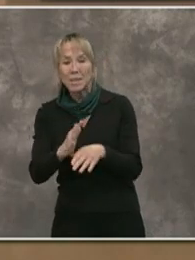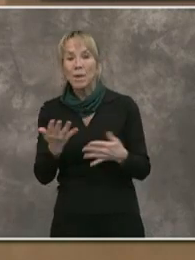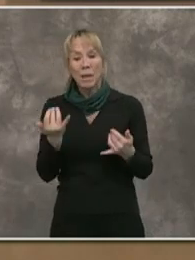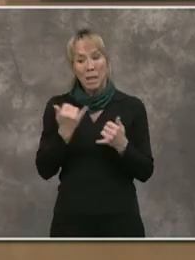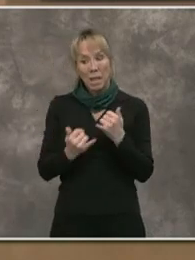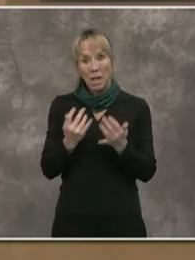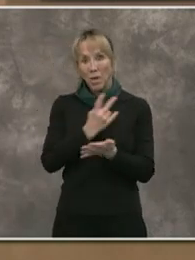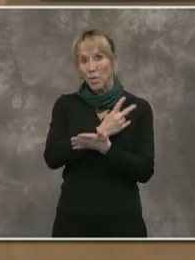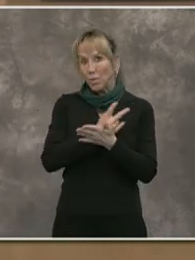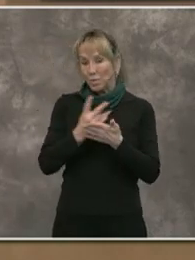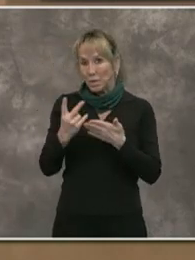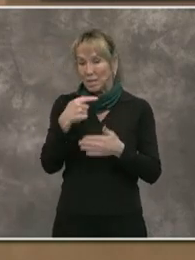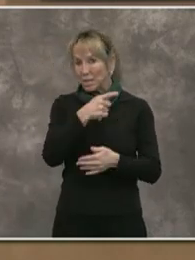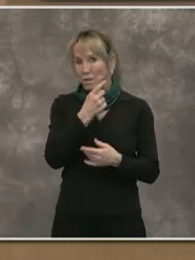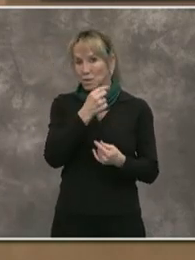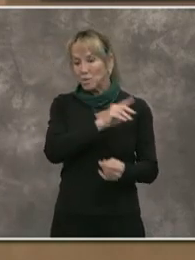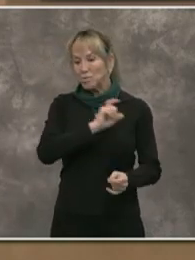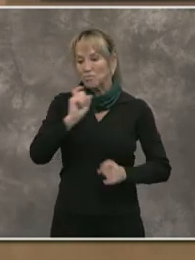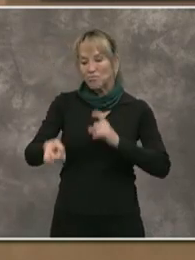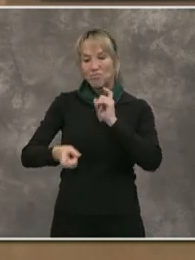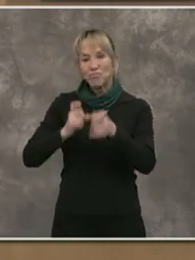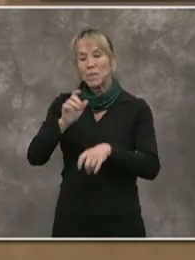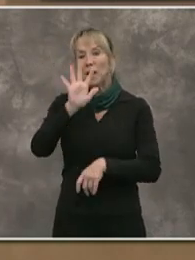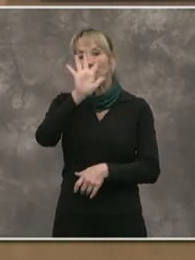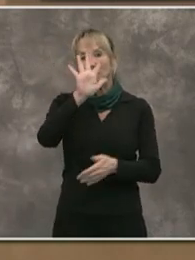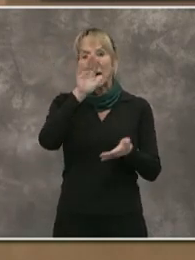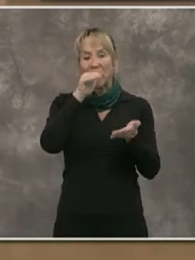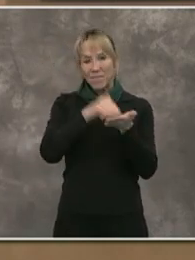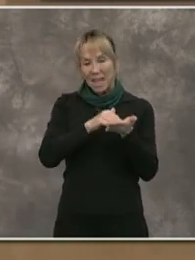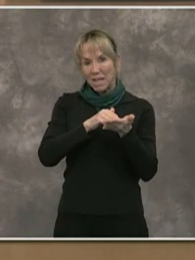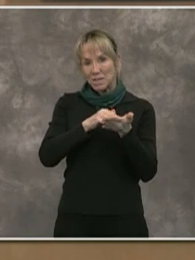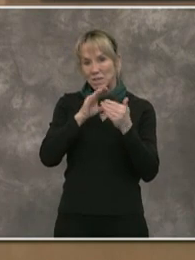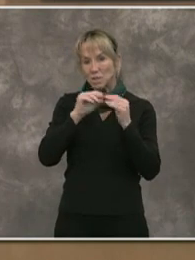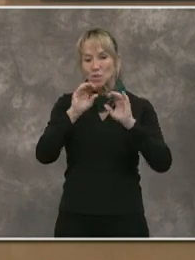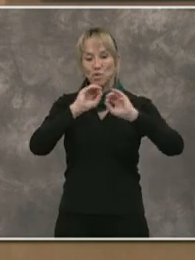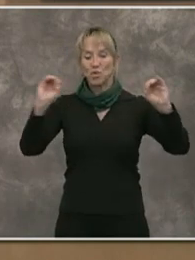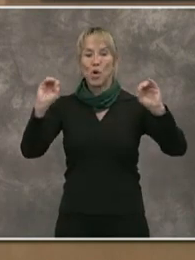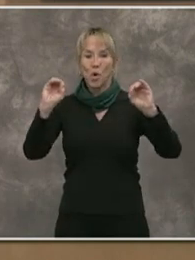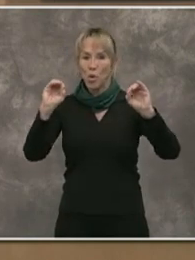few weeks, they've been providing $5,000 interest-free loans